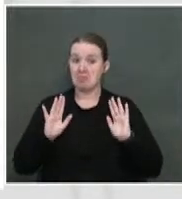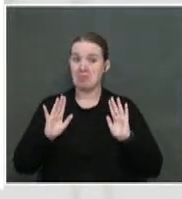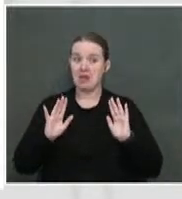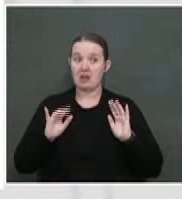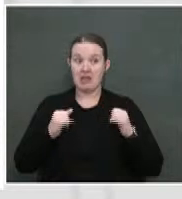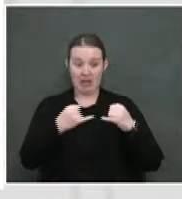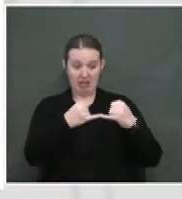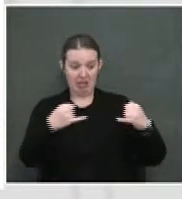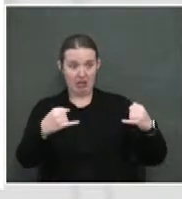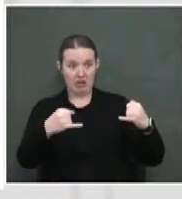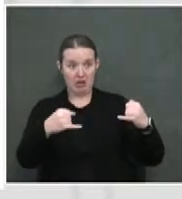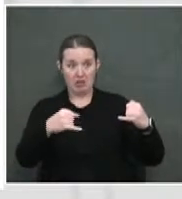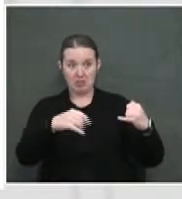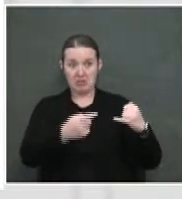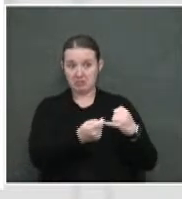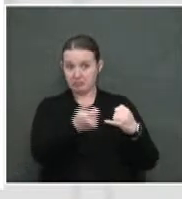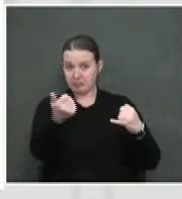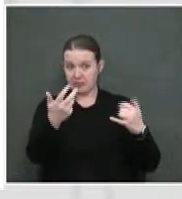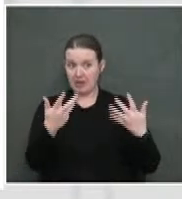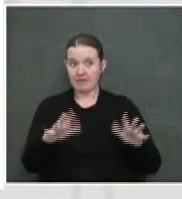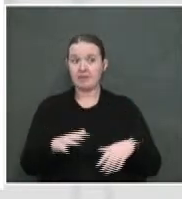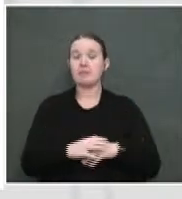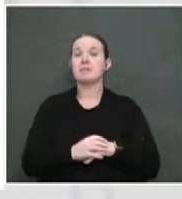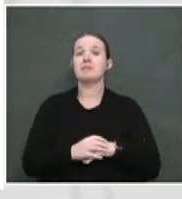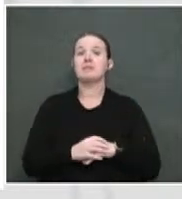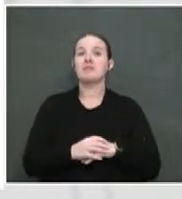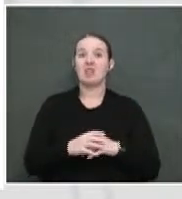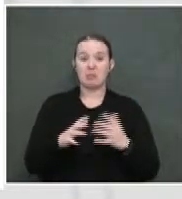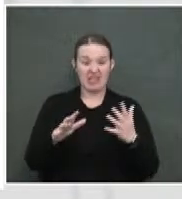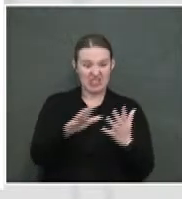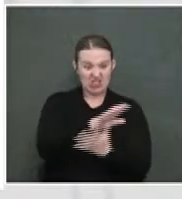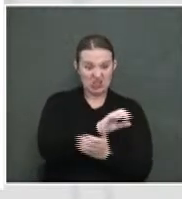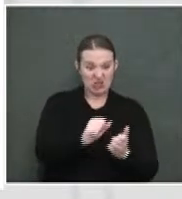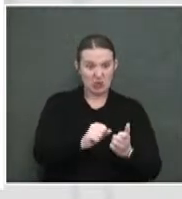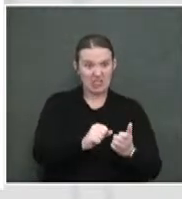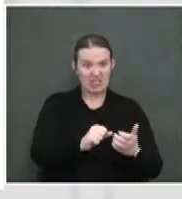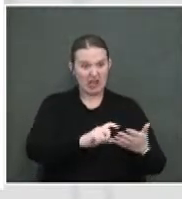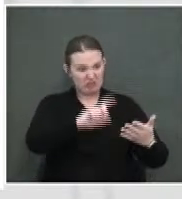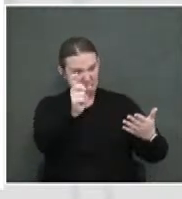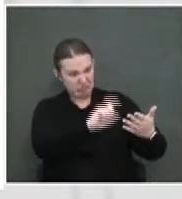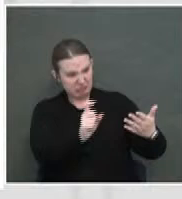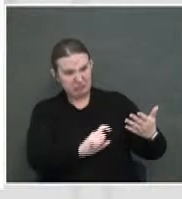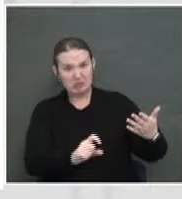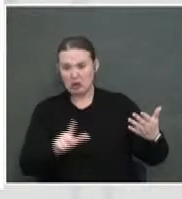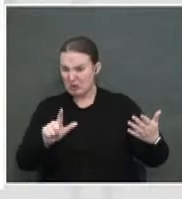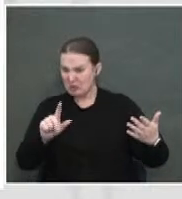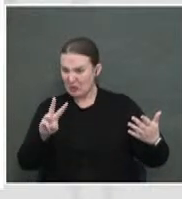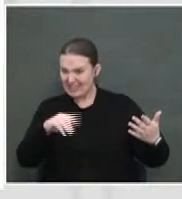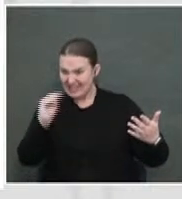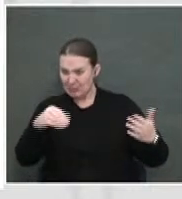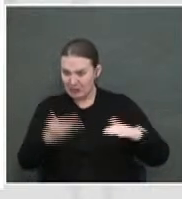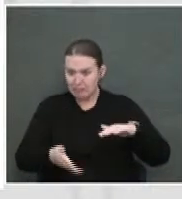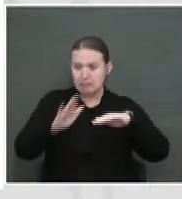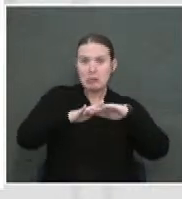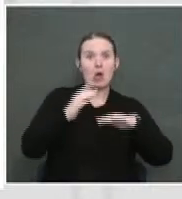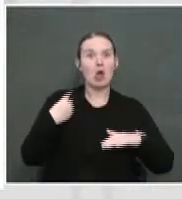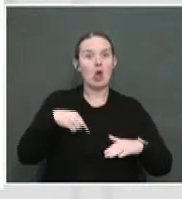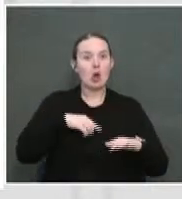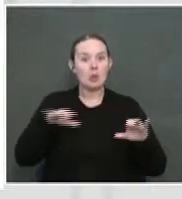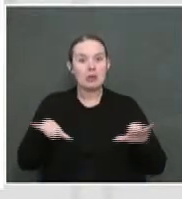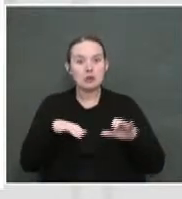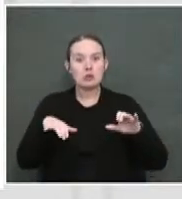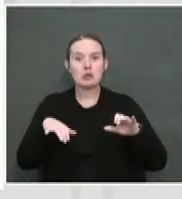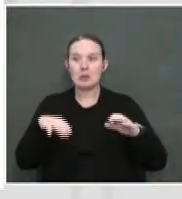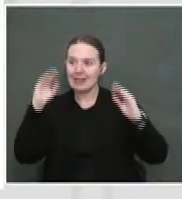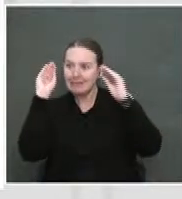line item has dropped. But for the destruction and vandalism, knowing that it's up by 26%, is there an education campaign or something that we could